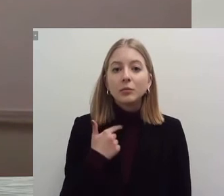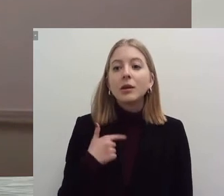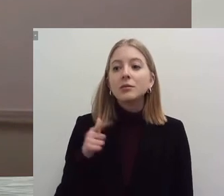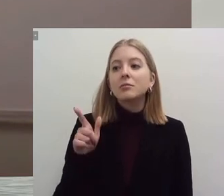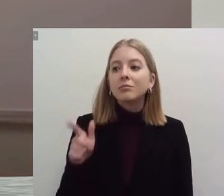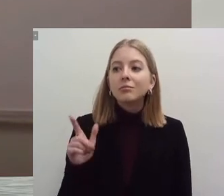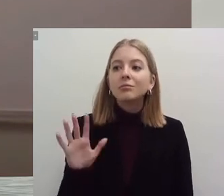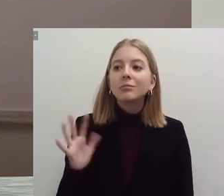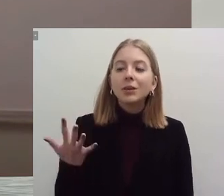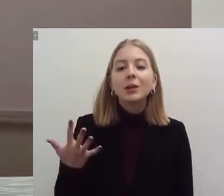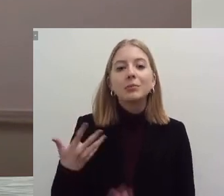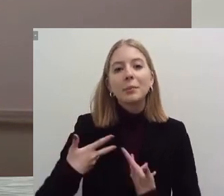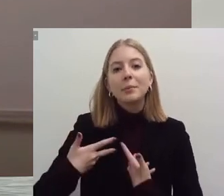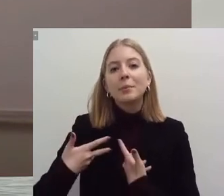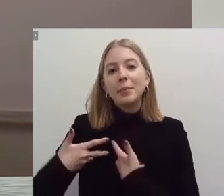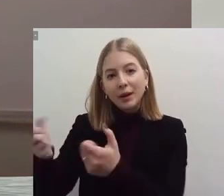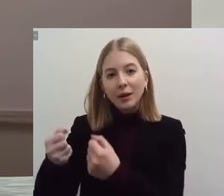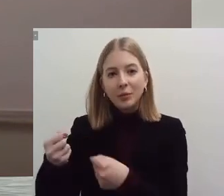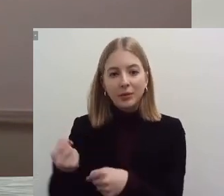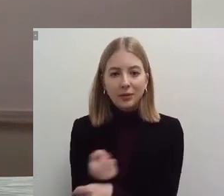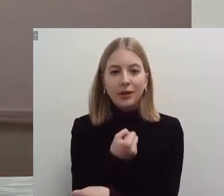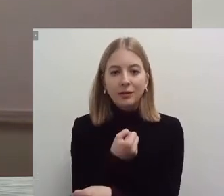quality, what is quality,